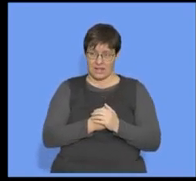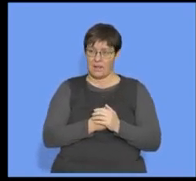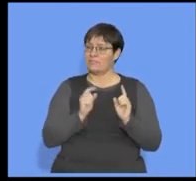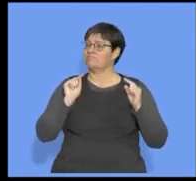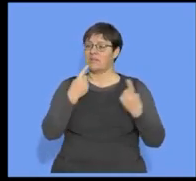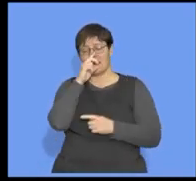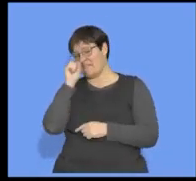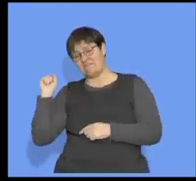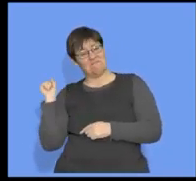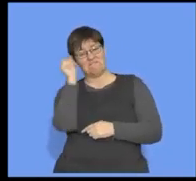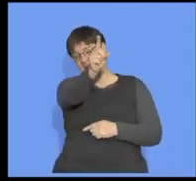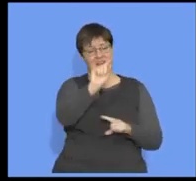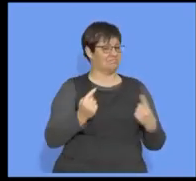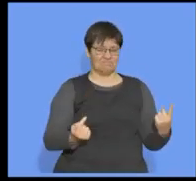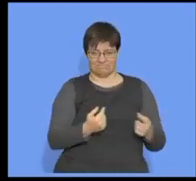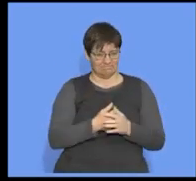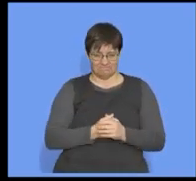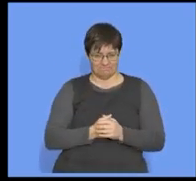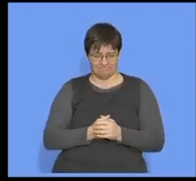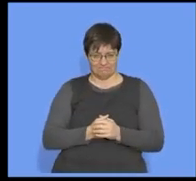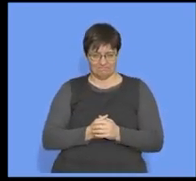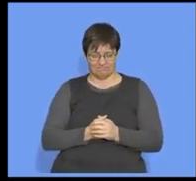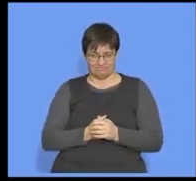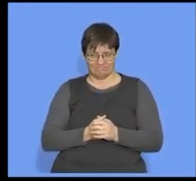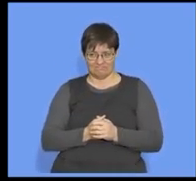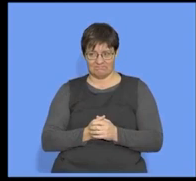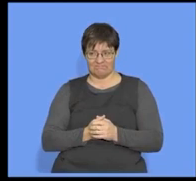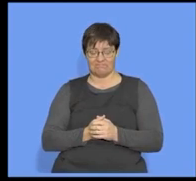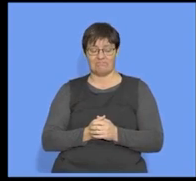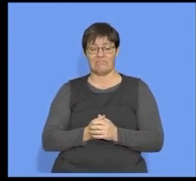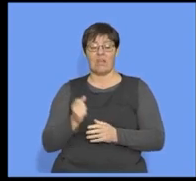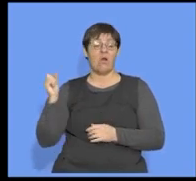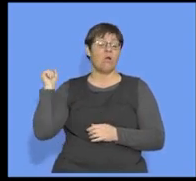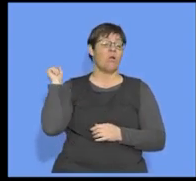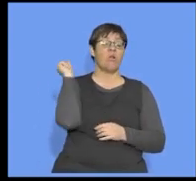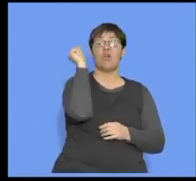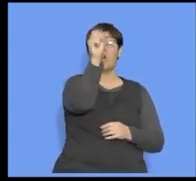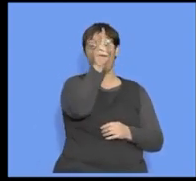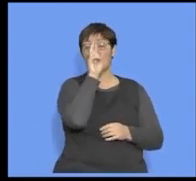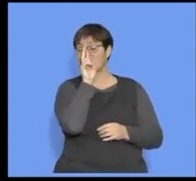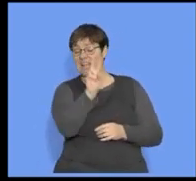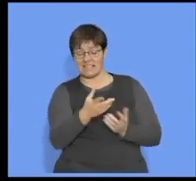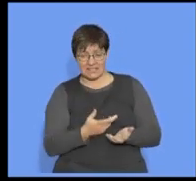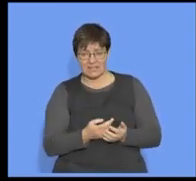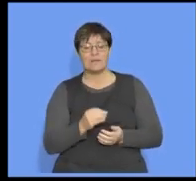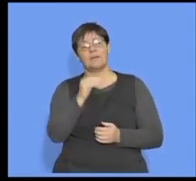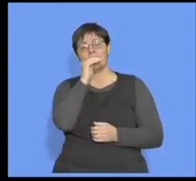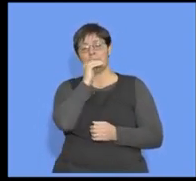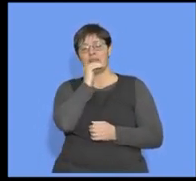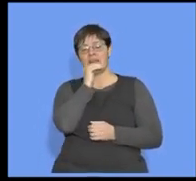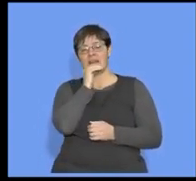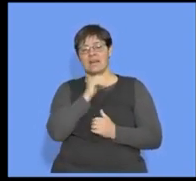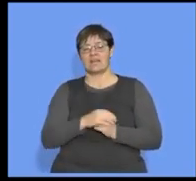near object but cannot see distance object clearly. Then when we